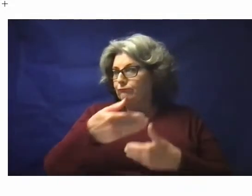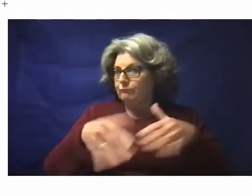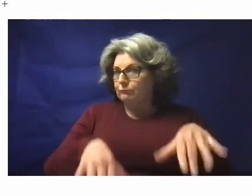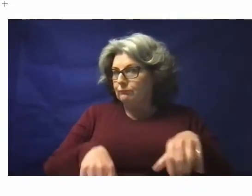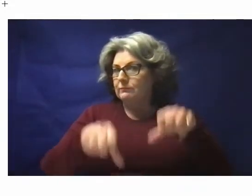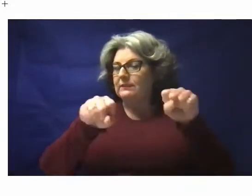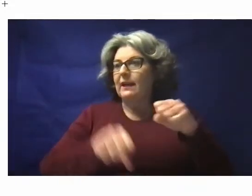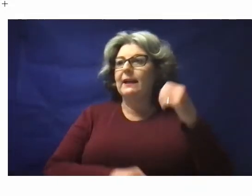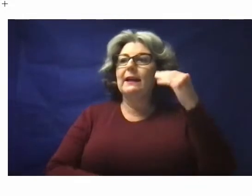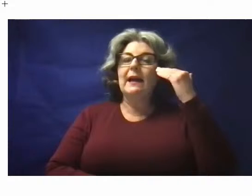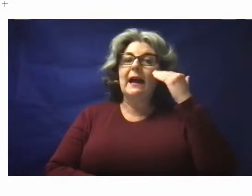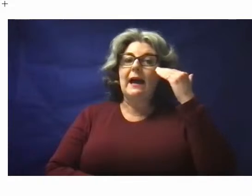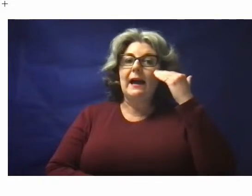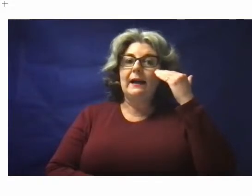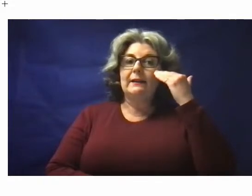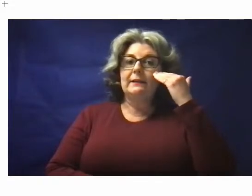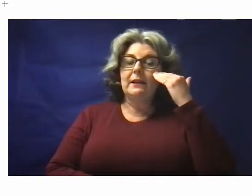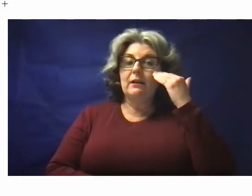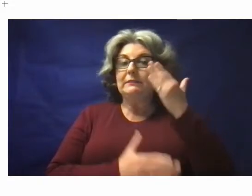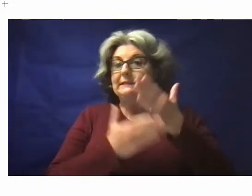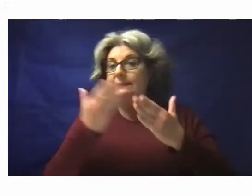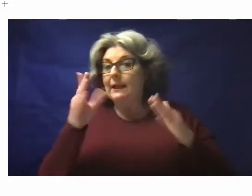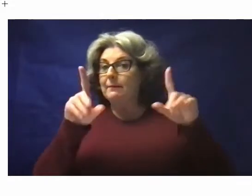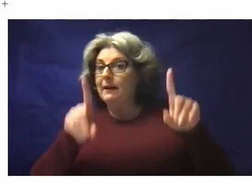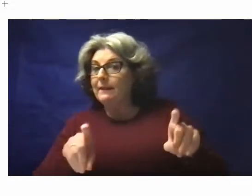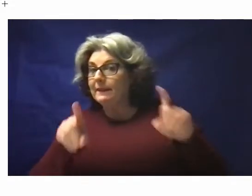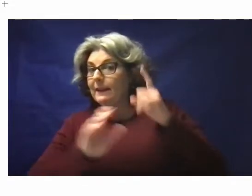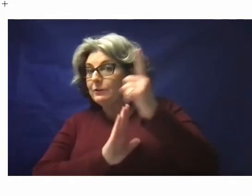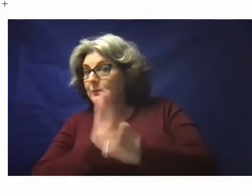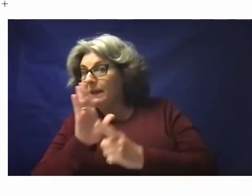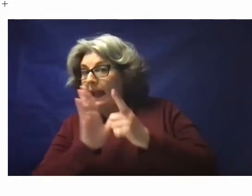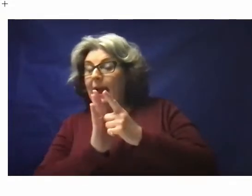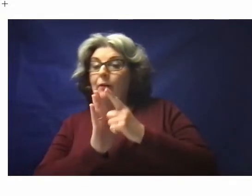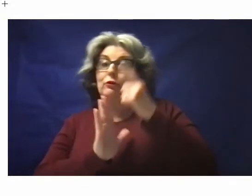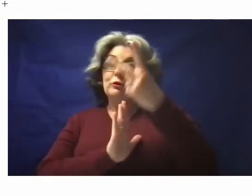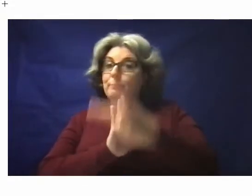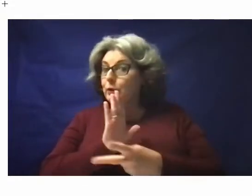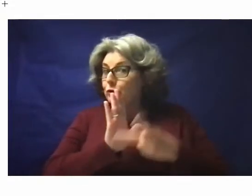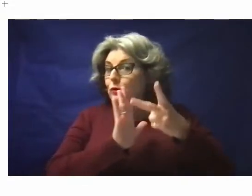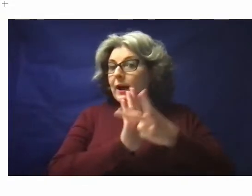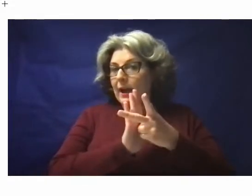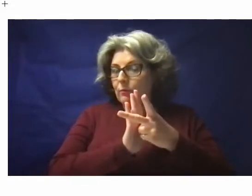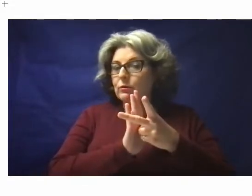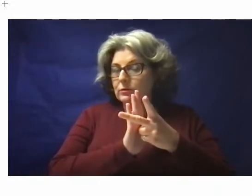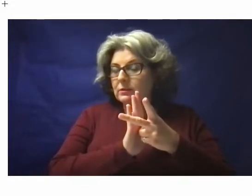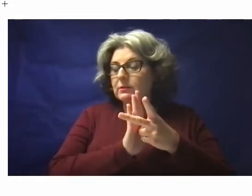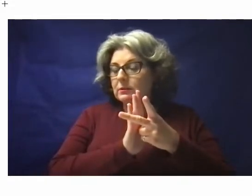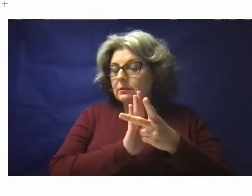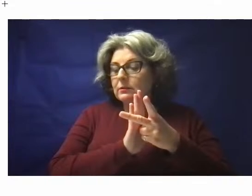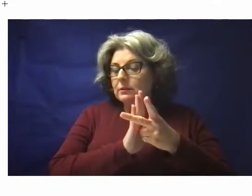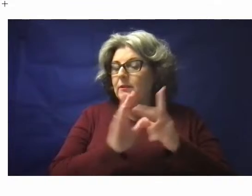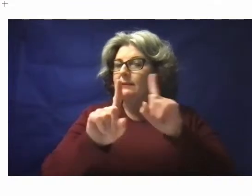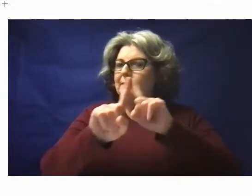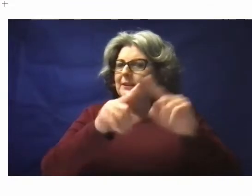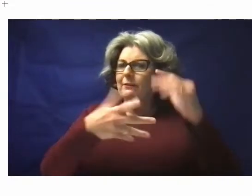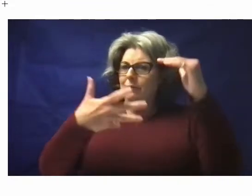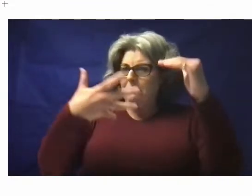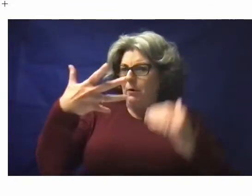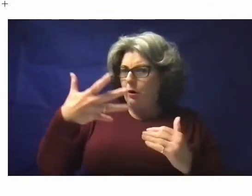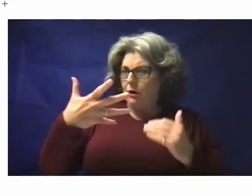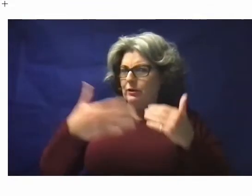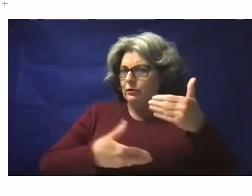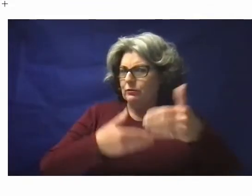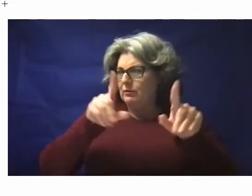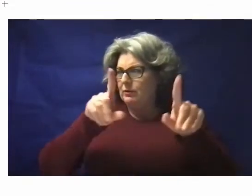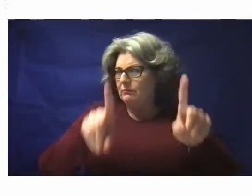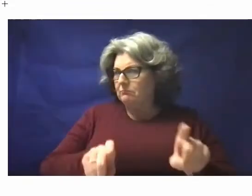know, Ksenia, you said like some of the tests could be an hour or two, but I also know there are many parts to the assessment process. So